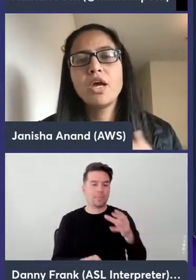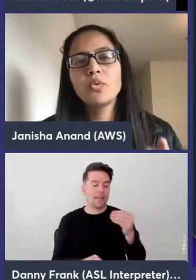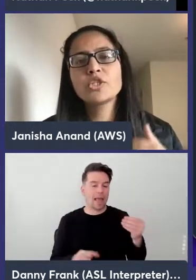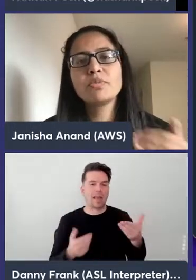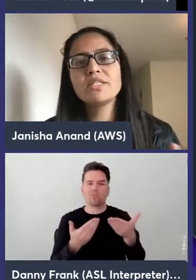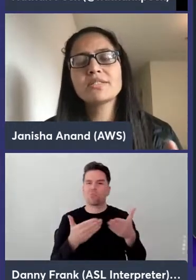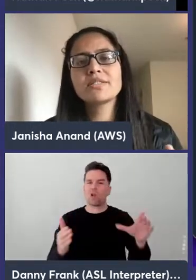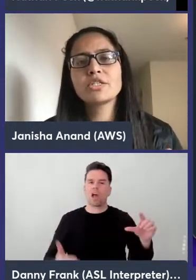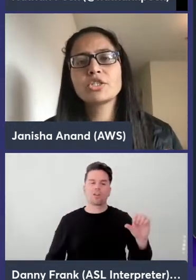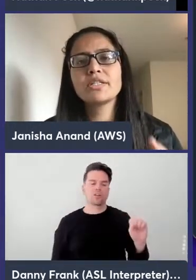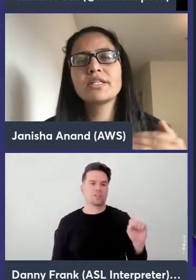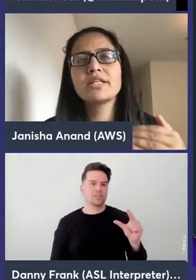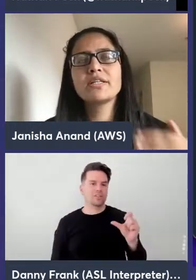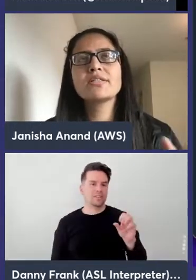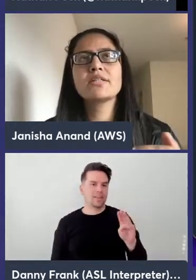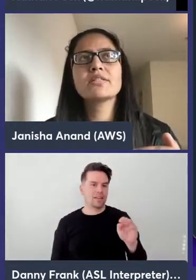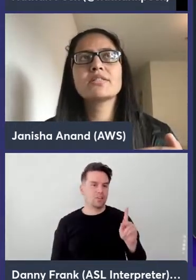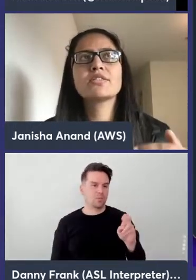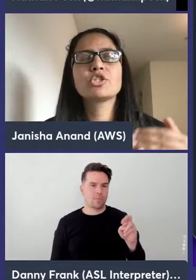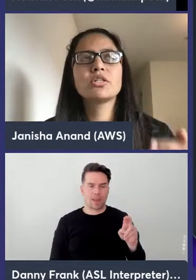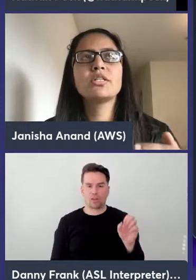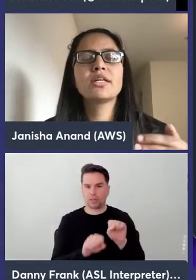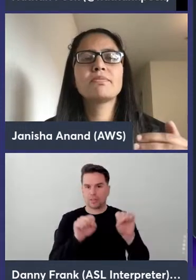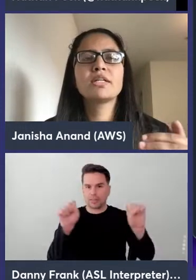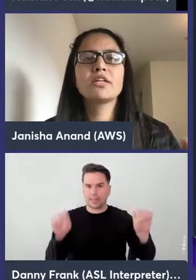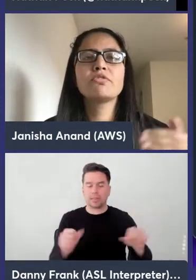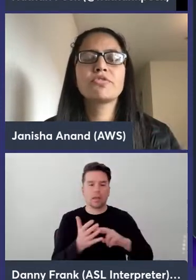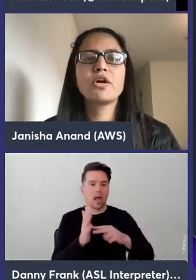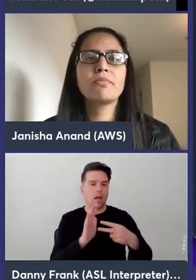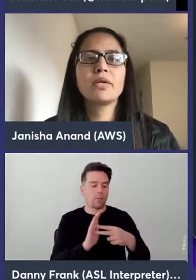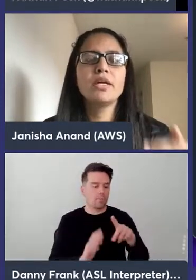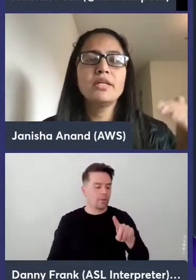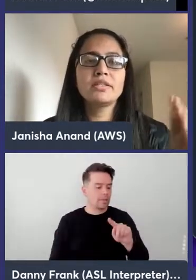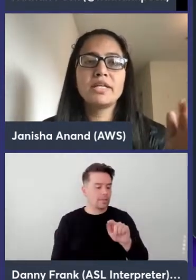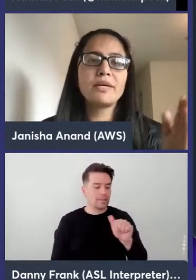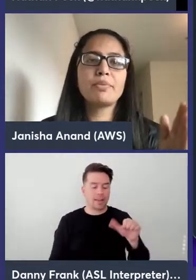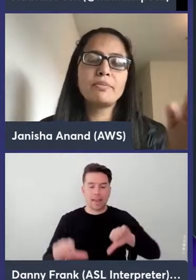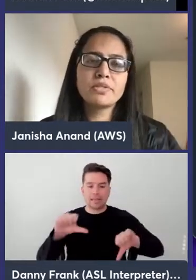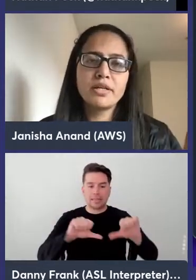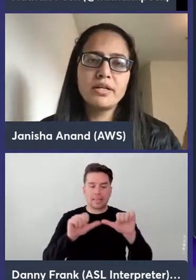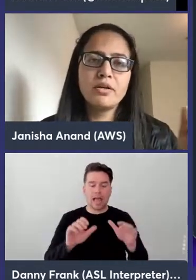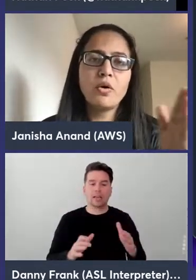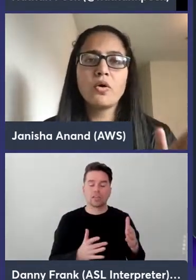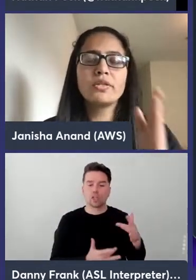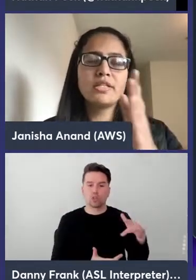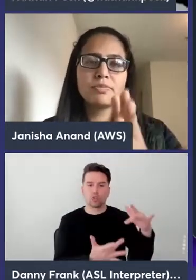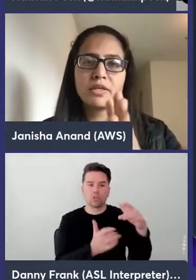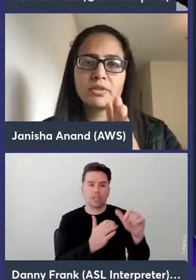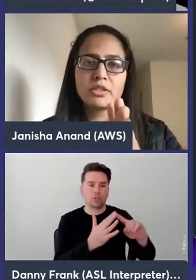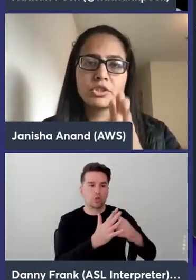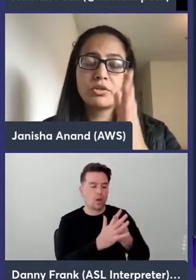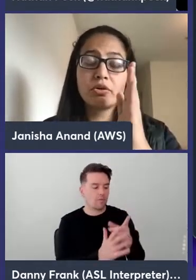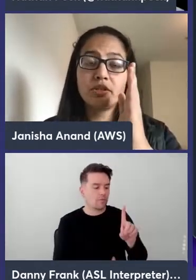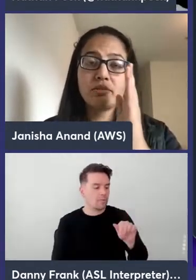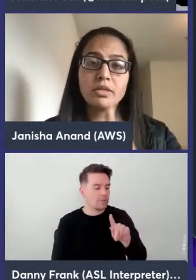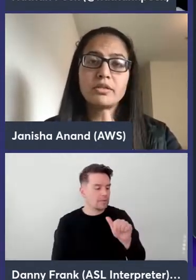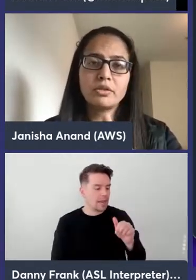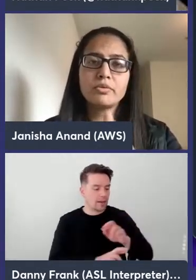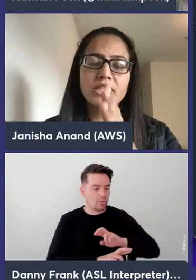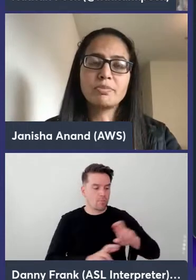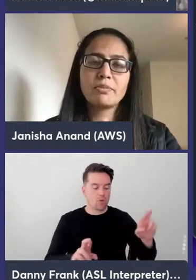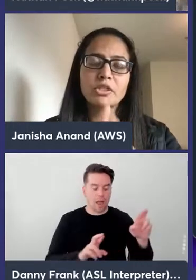ecosystem, which means essentially that a data scientist's journey can begin from the data prep side or the experimentation or